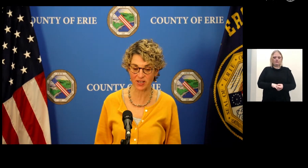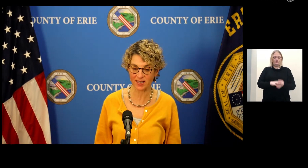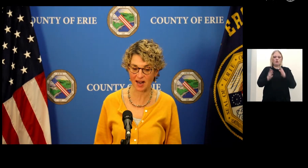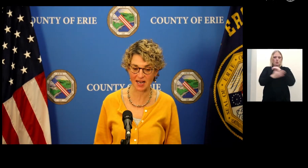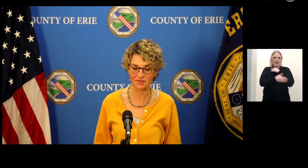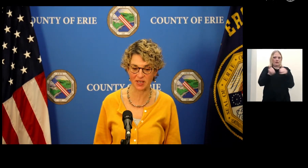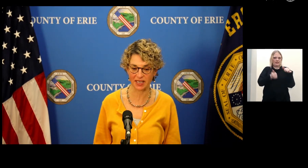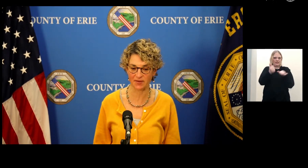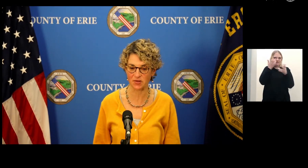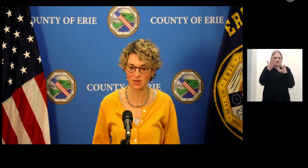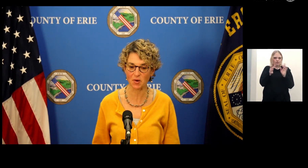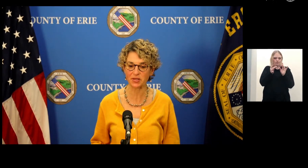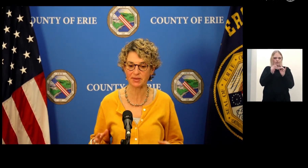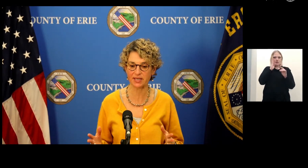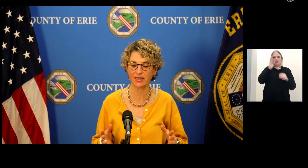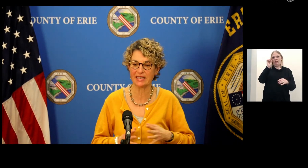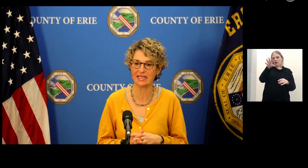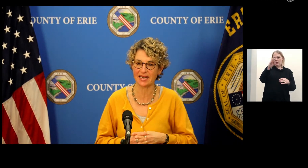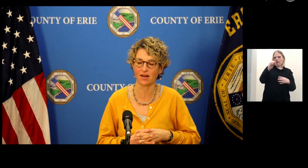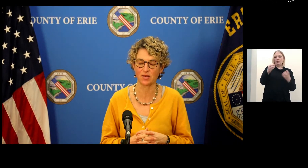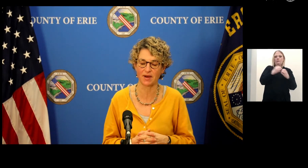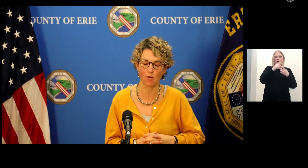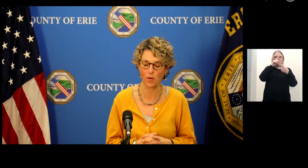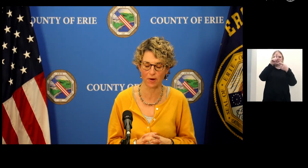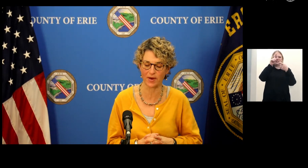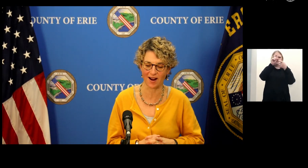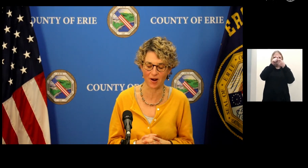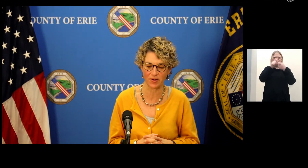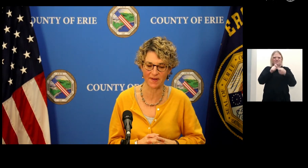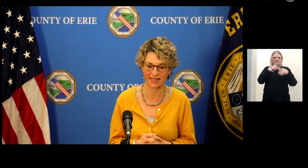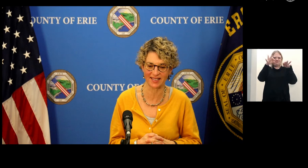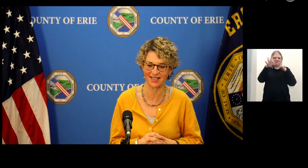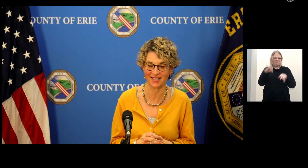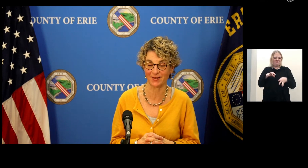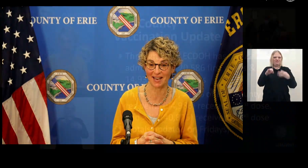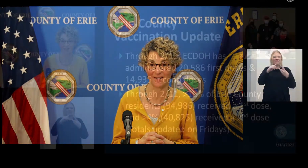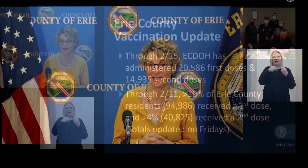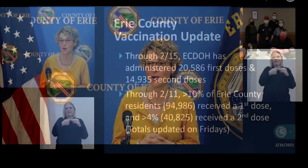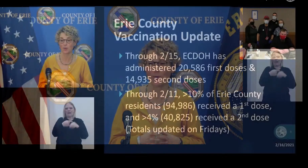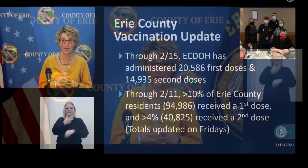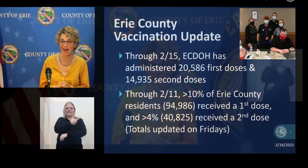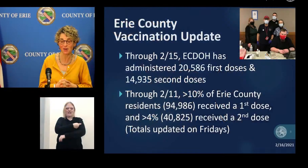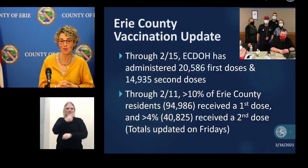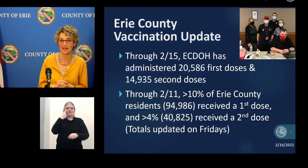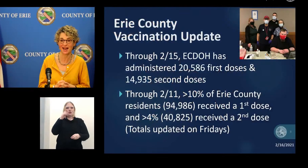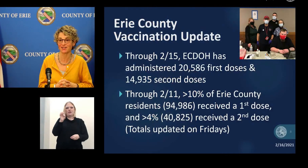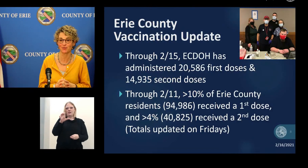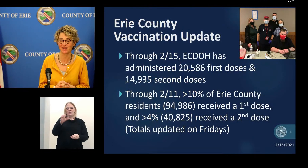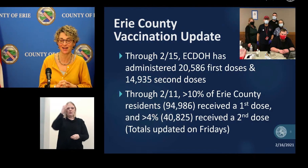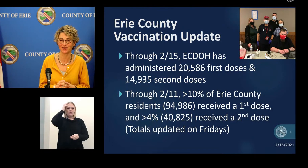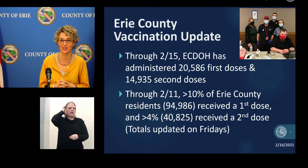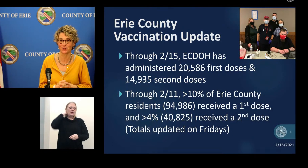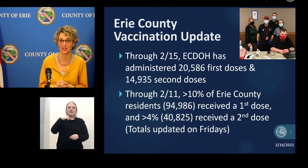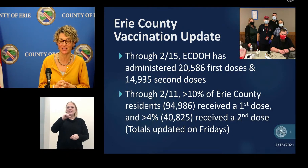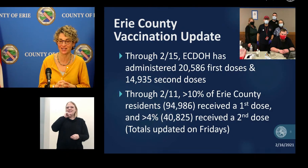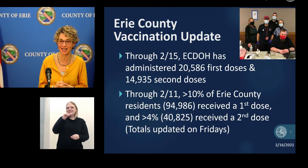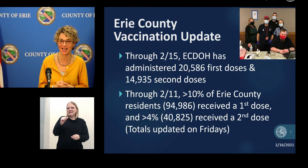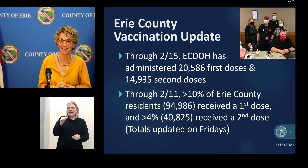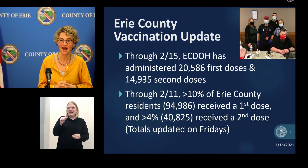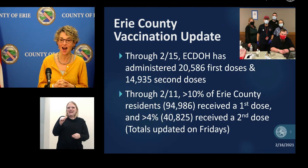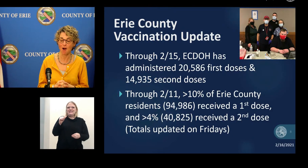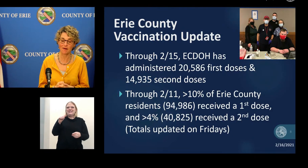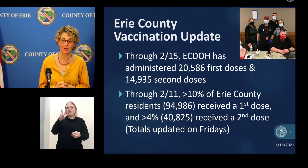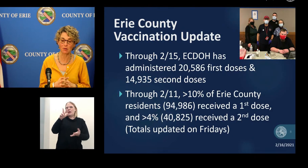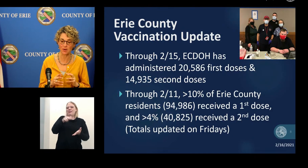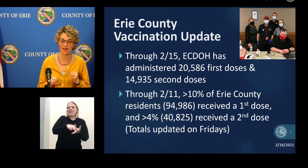executive mentioned, I'm going to give you some more specific details about where we are with vaccines in Erie County. We're not quite at 3,000 doses a